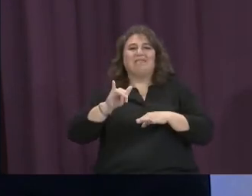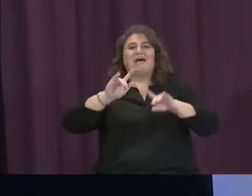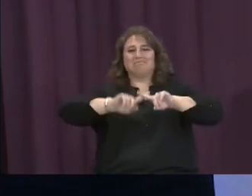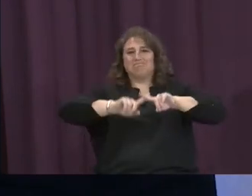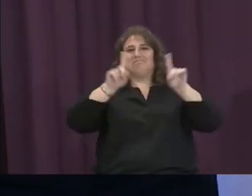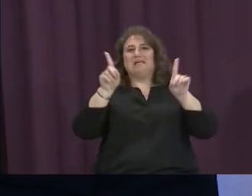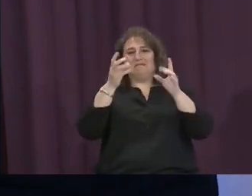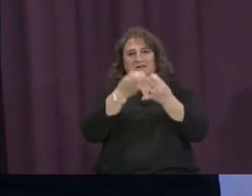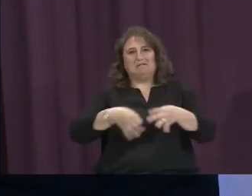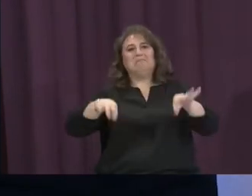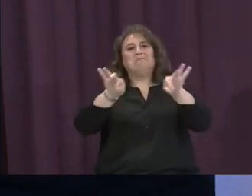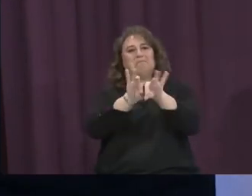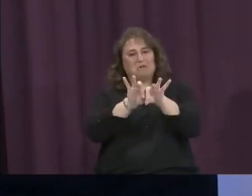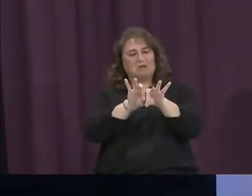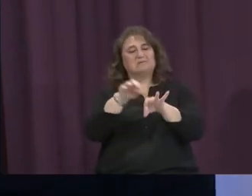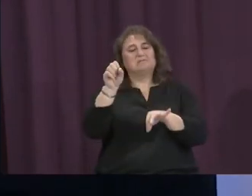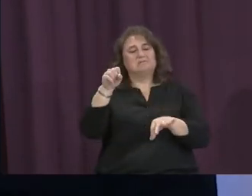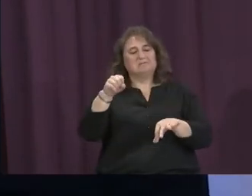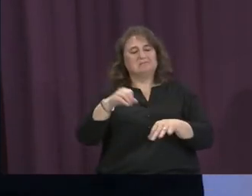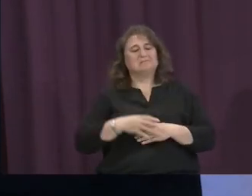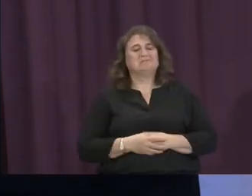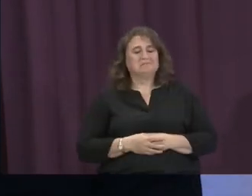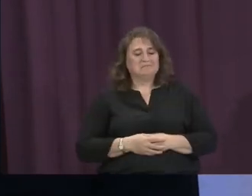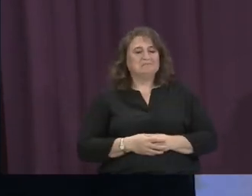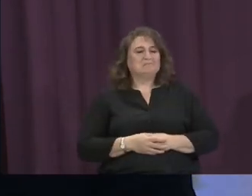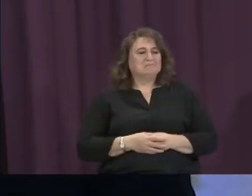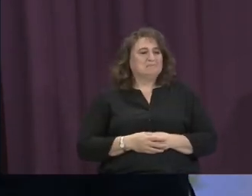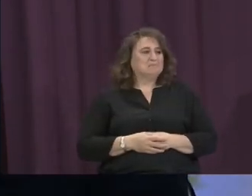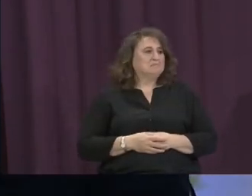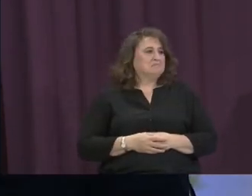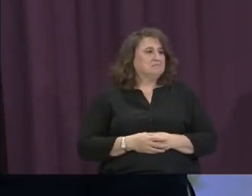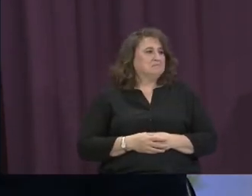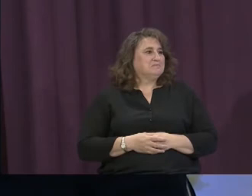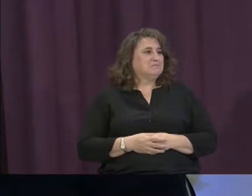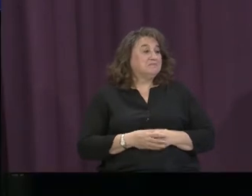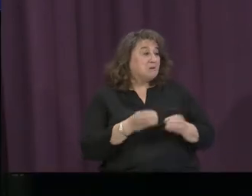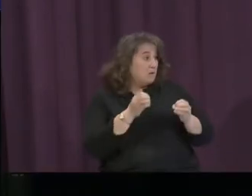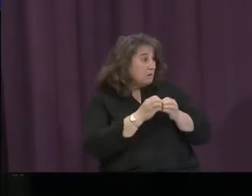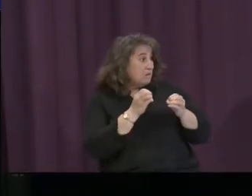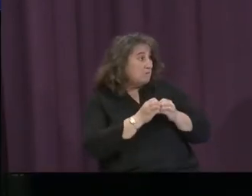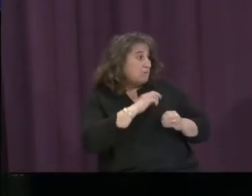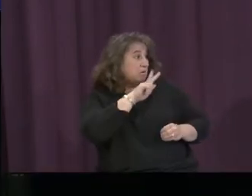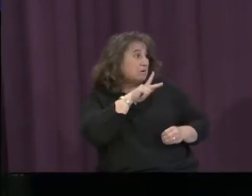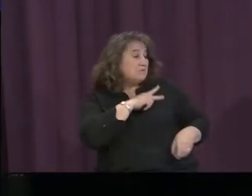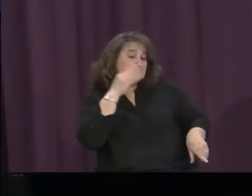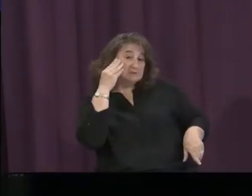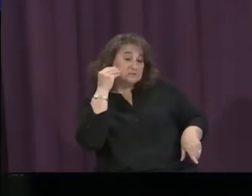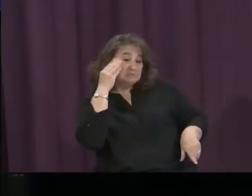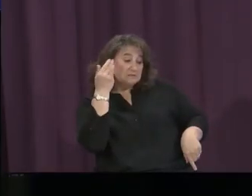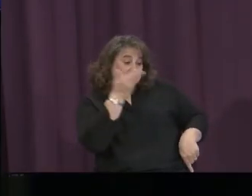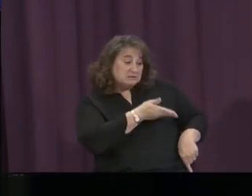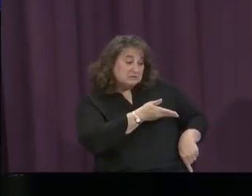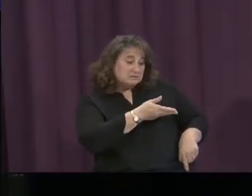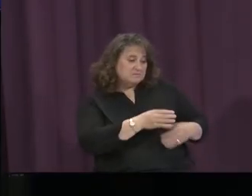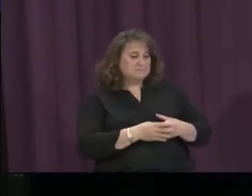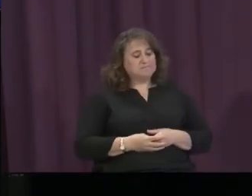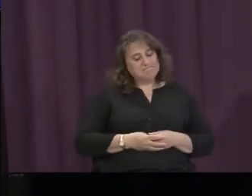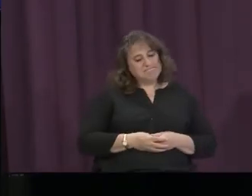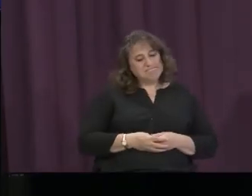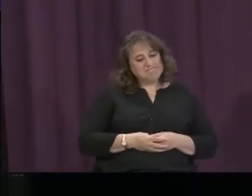difference. Yeah. That's right. Mm-hmm. Mm-hmm. Yeah. Any more personal experiences that you can think of?